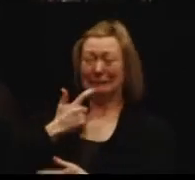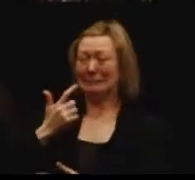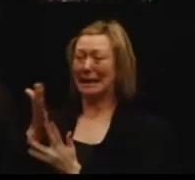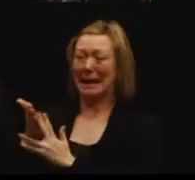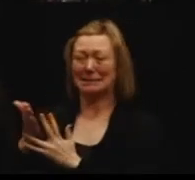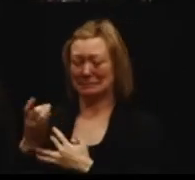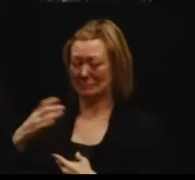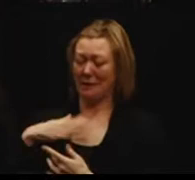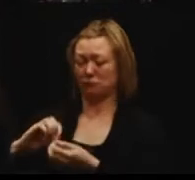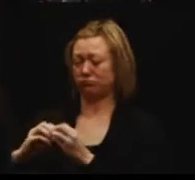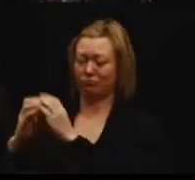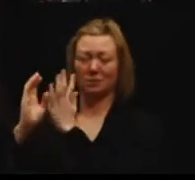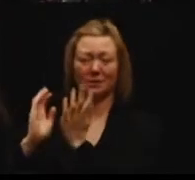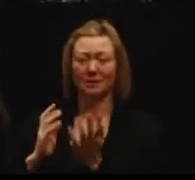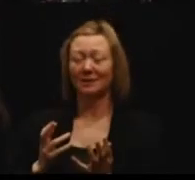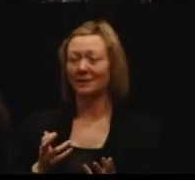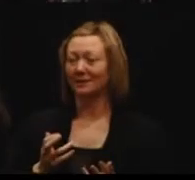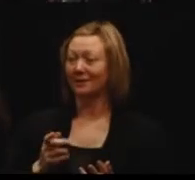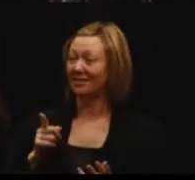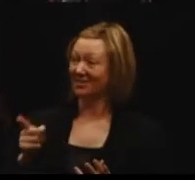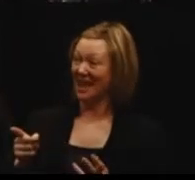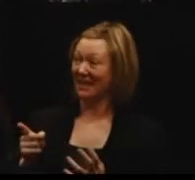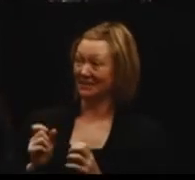nous, the ability to have that means of